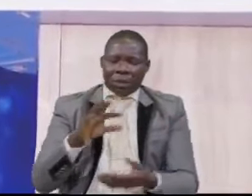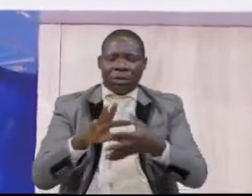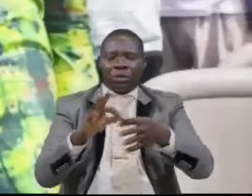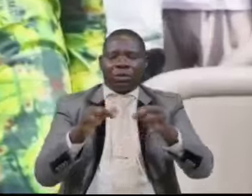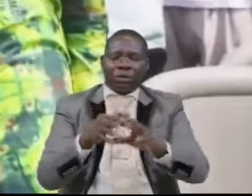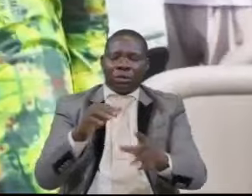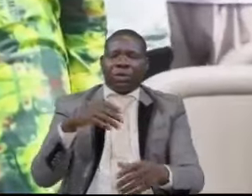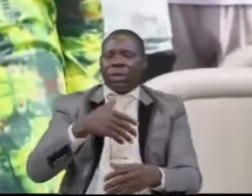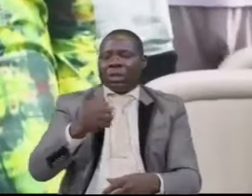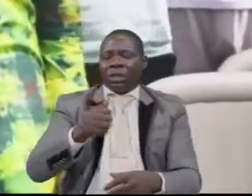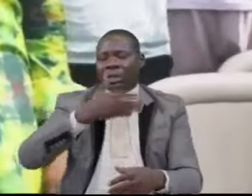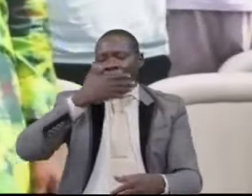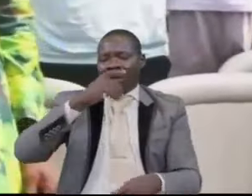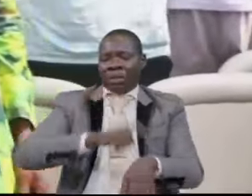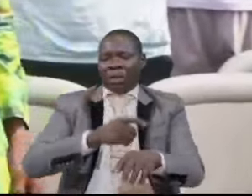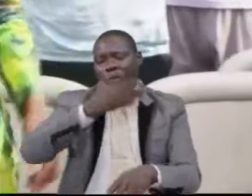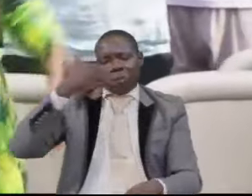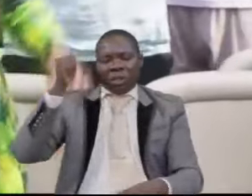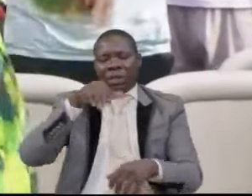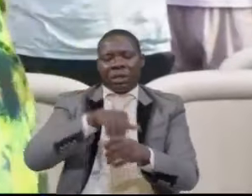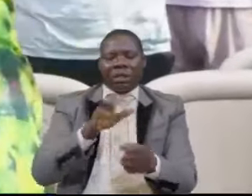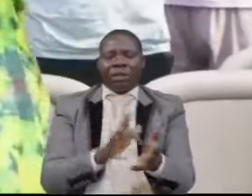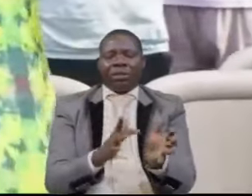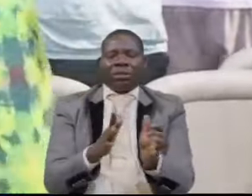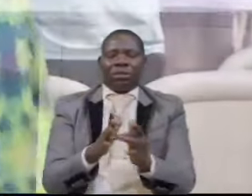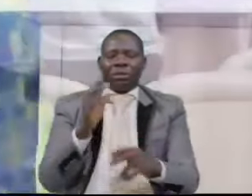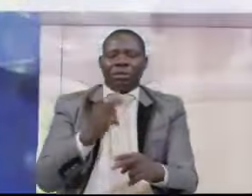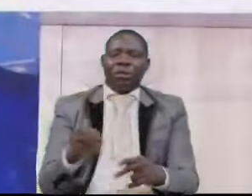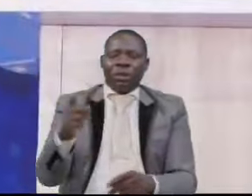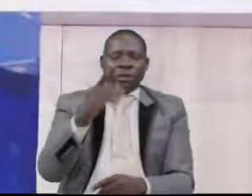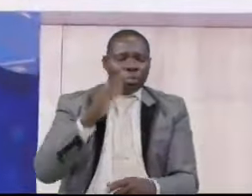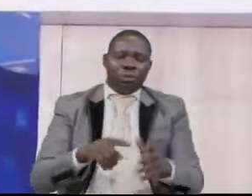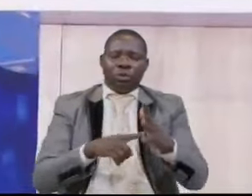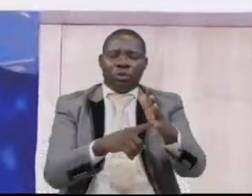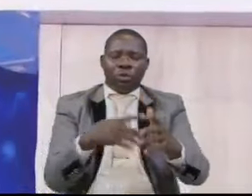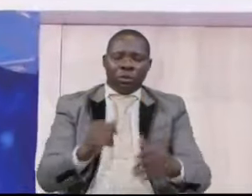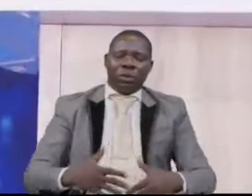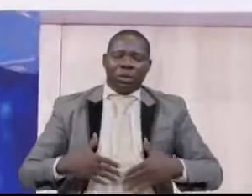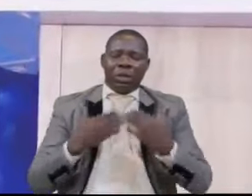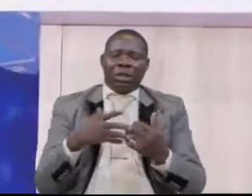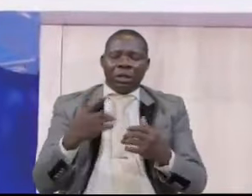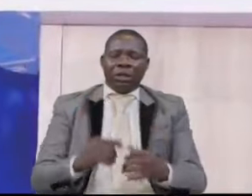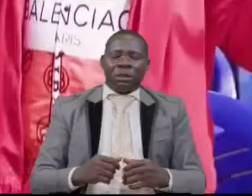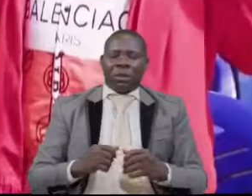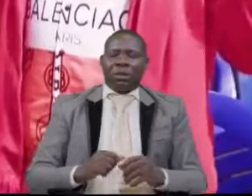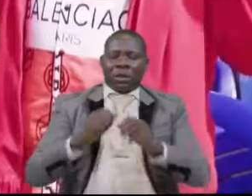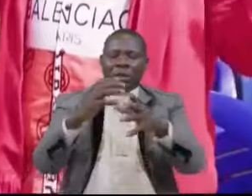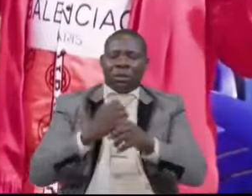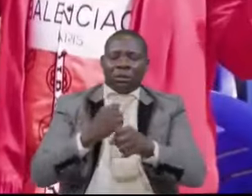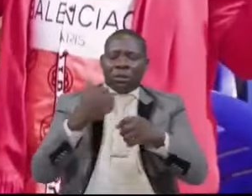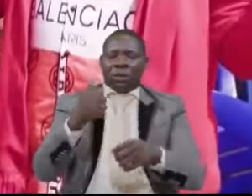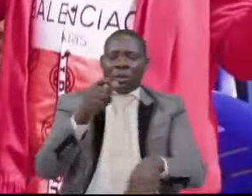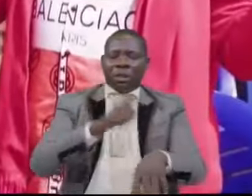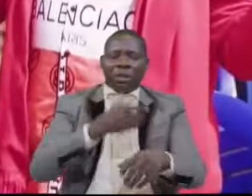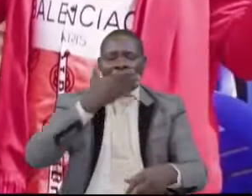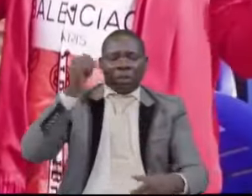better. You will show the life, the achievement 10 times better.